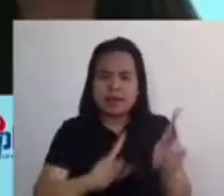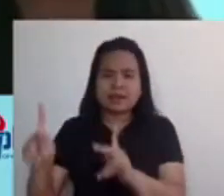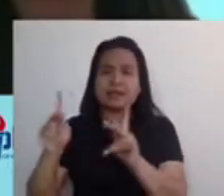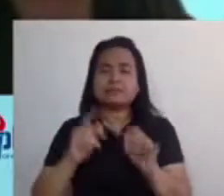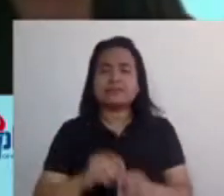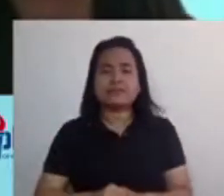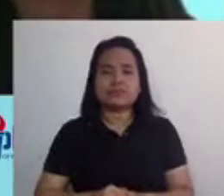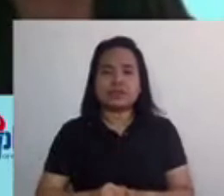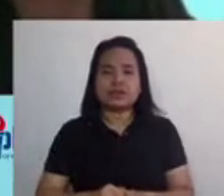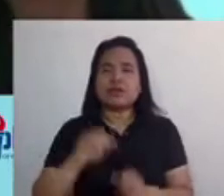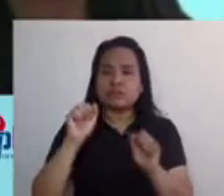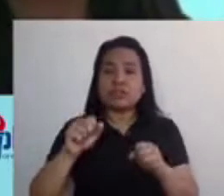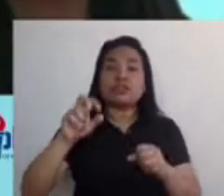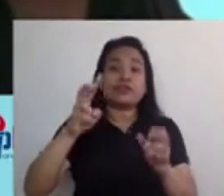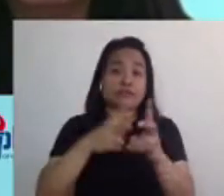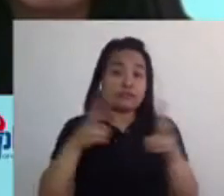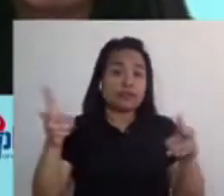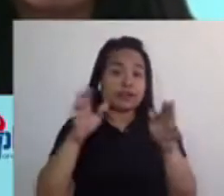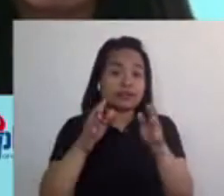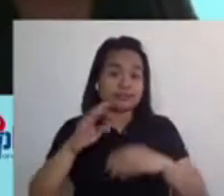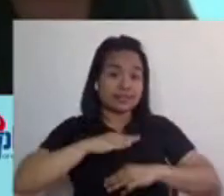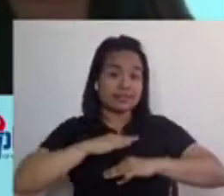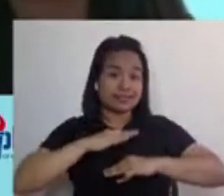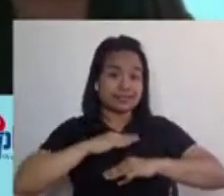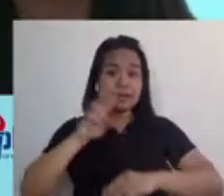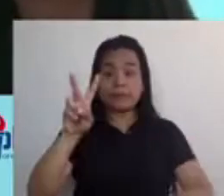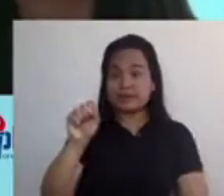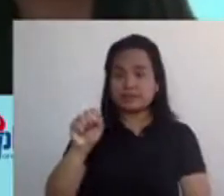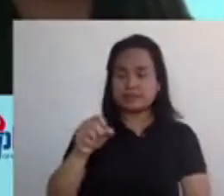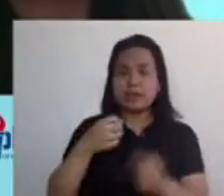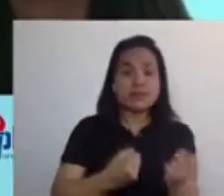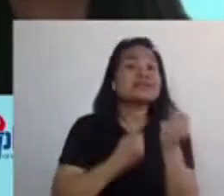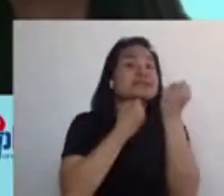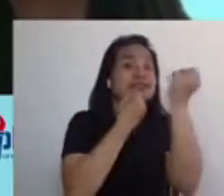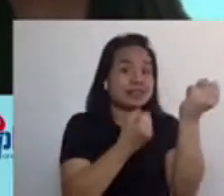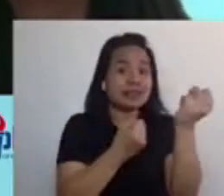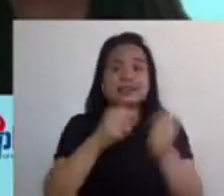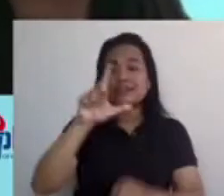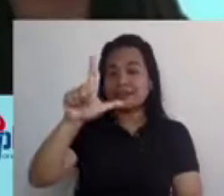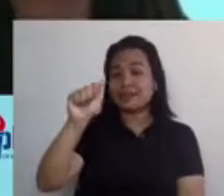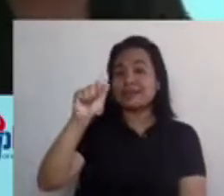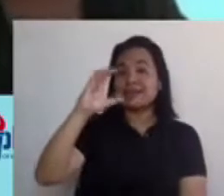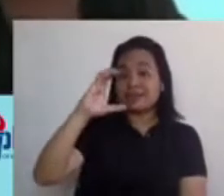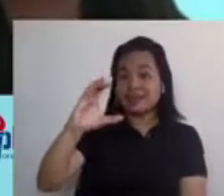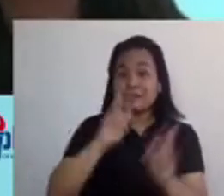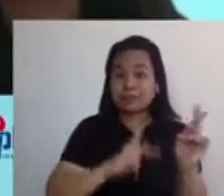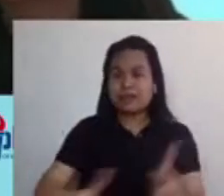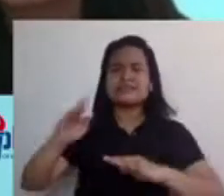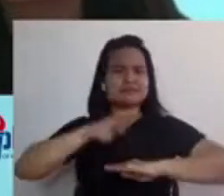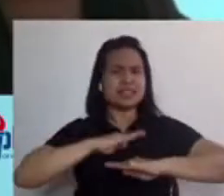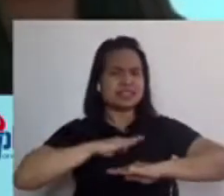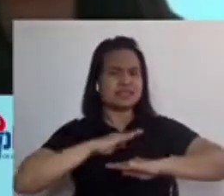satisfactory. If you submitted the LAC plan, that is equivalent to a satisfactory. And if you submitted the